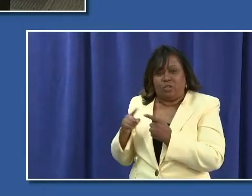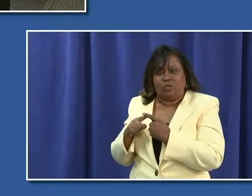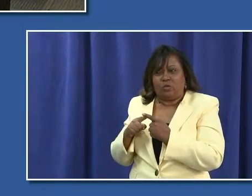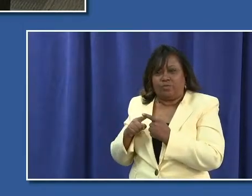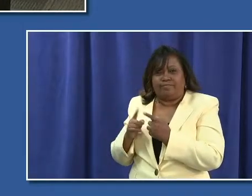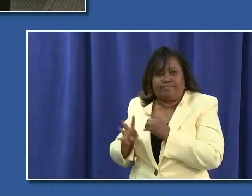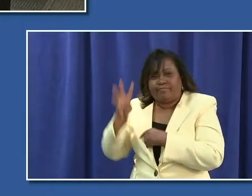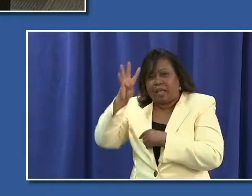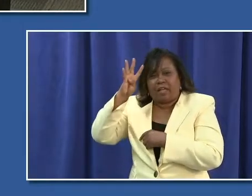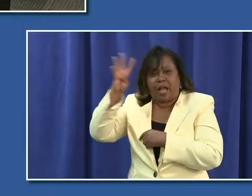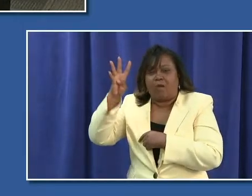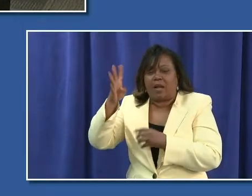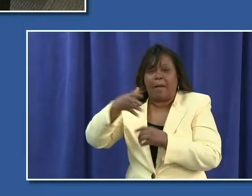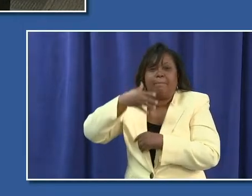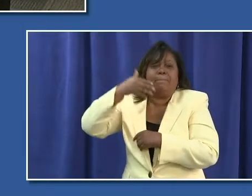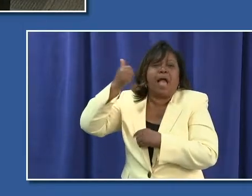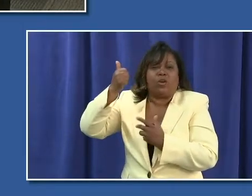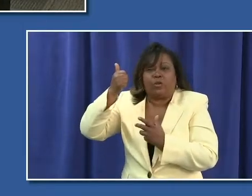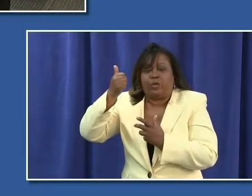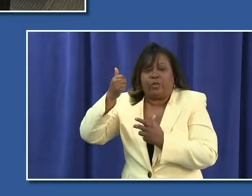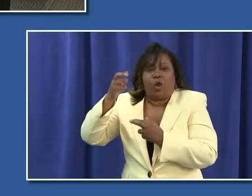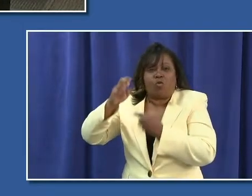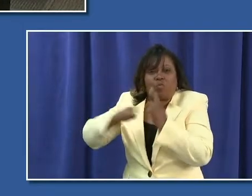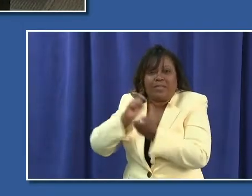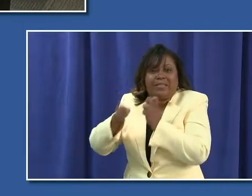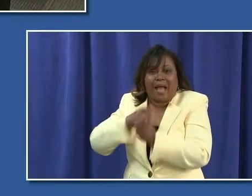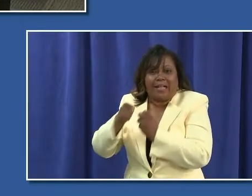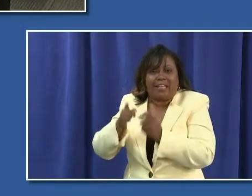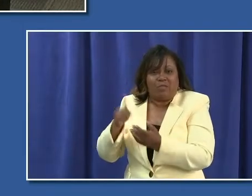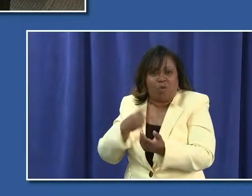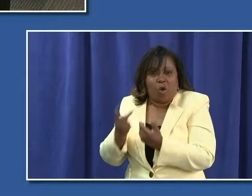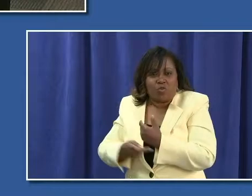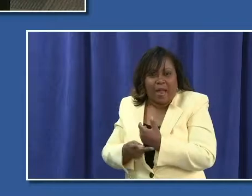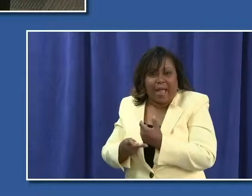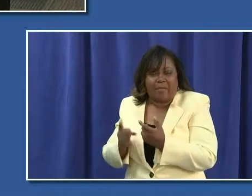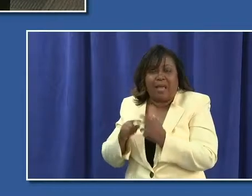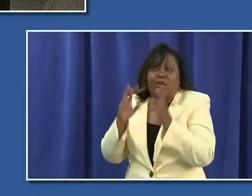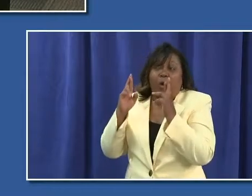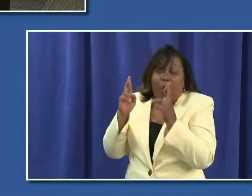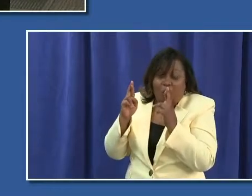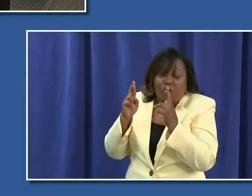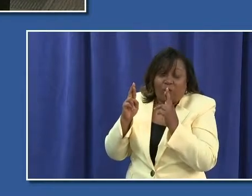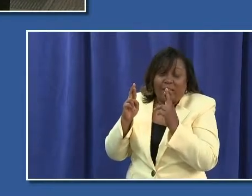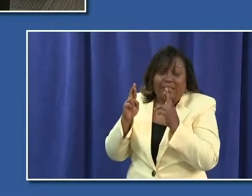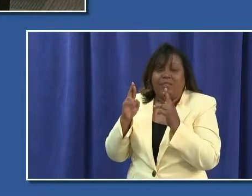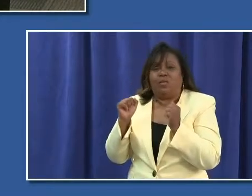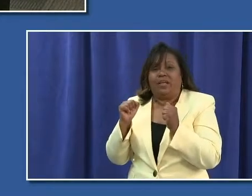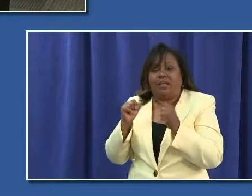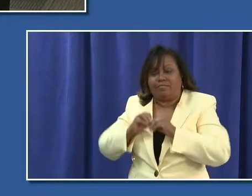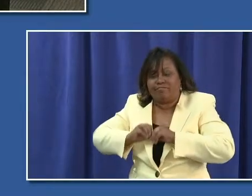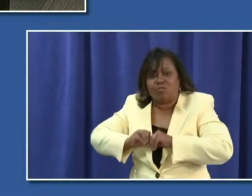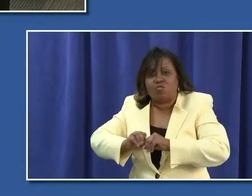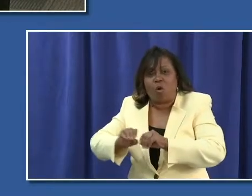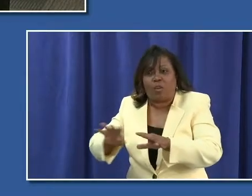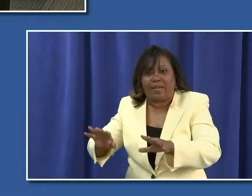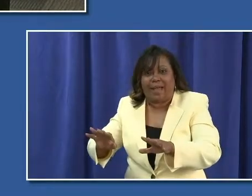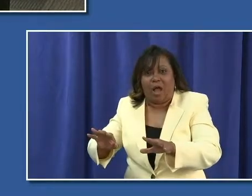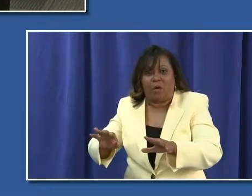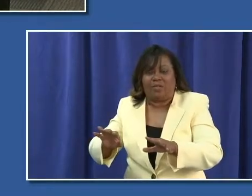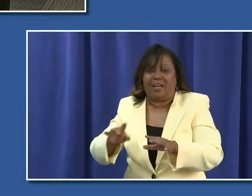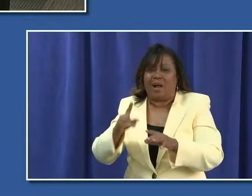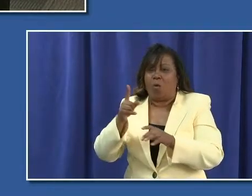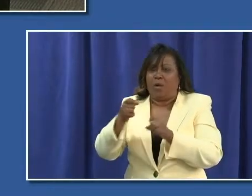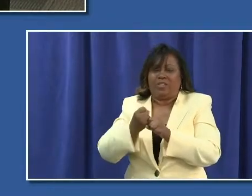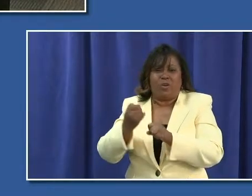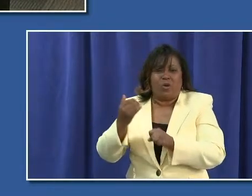to come up with a much better recycling program, and hopefully we can roll that out. A